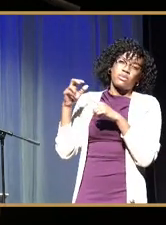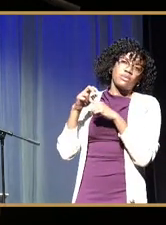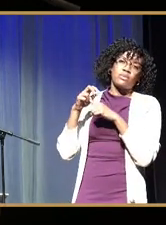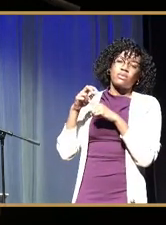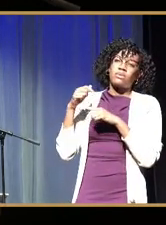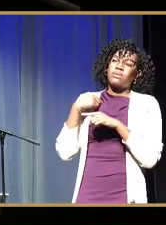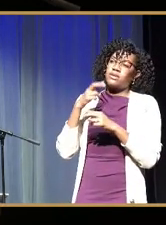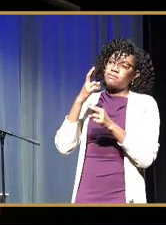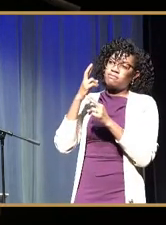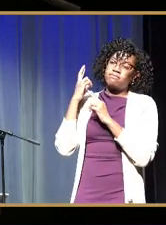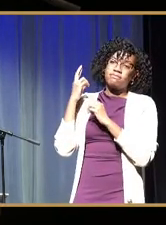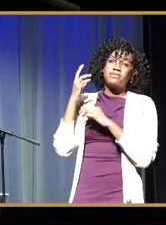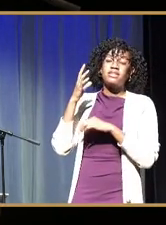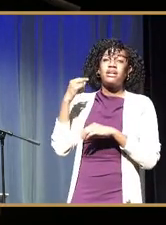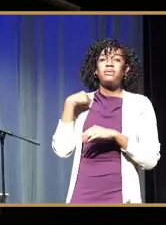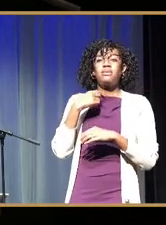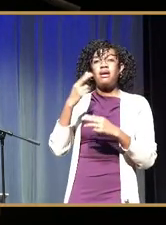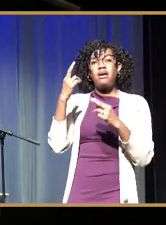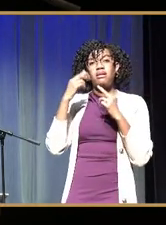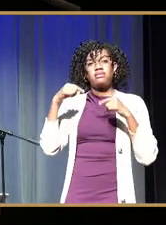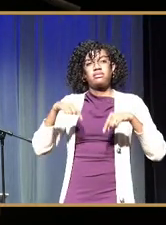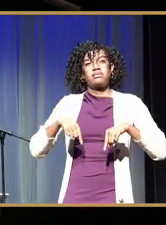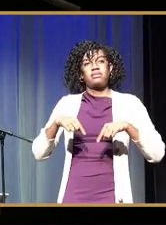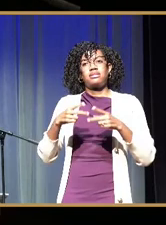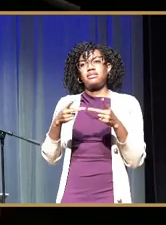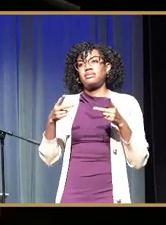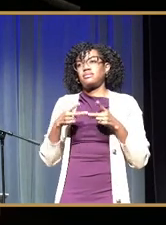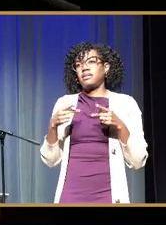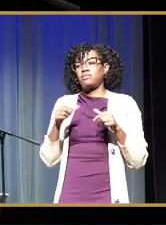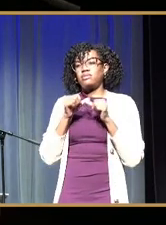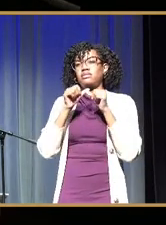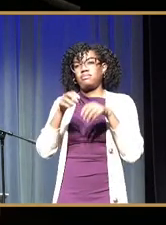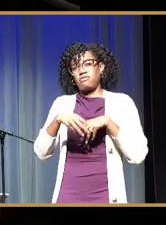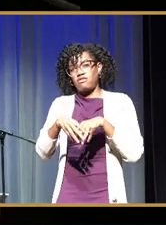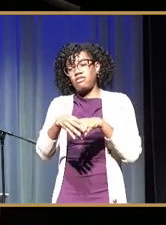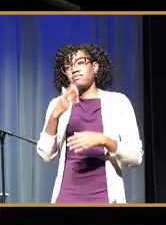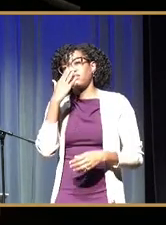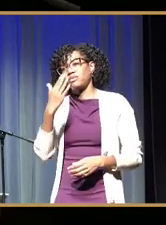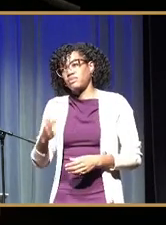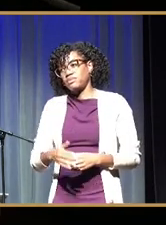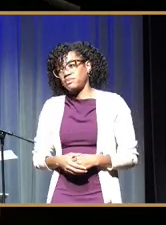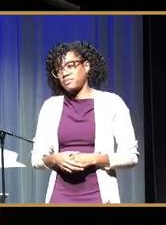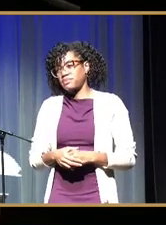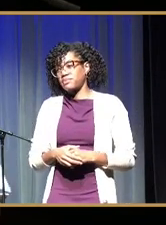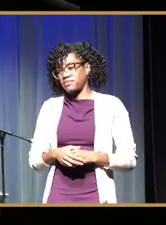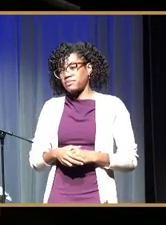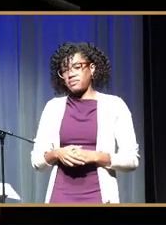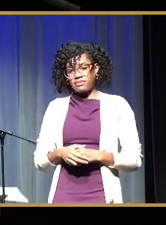space. And so we continue to march on. Thank you.